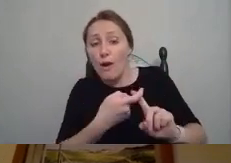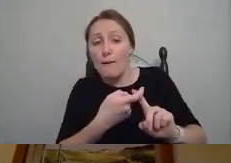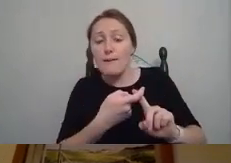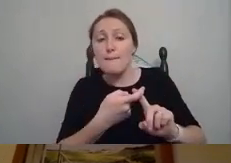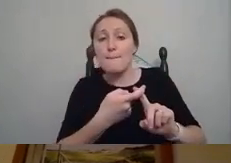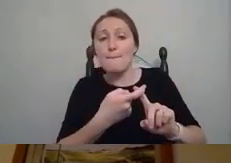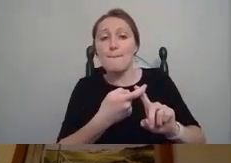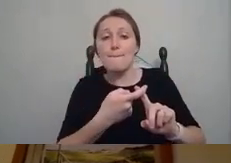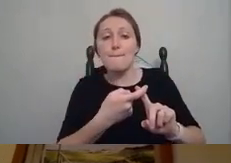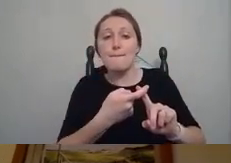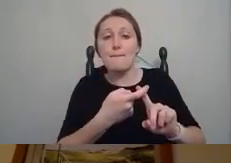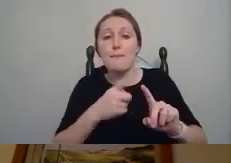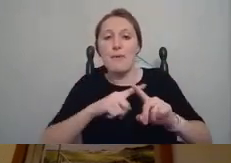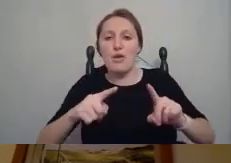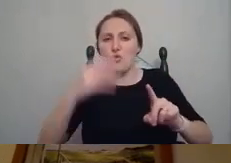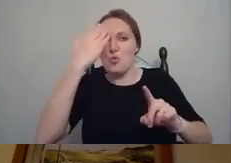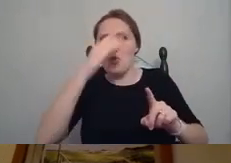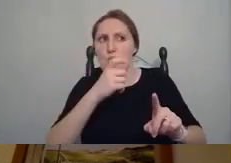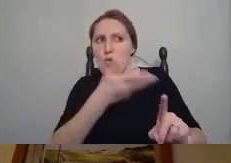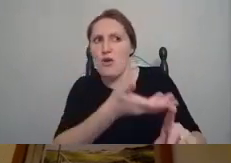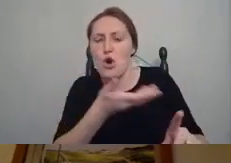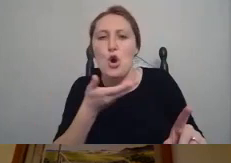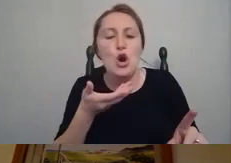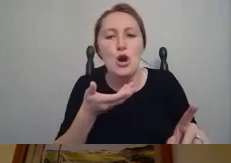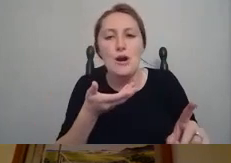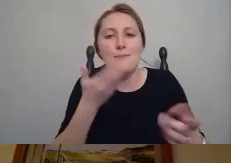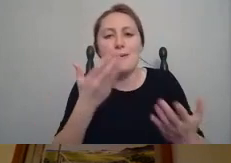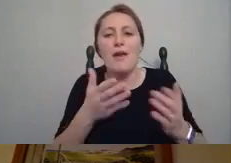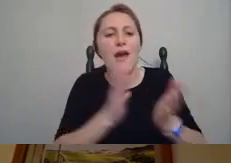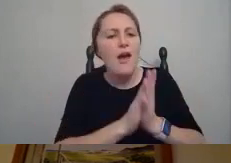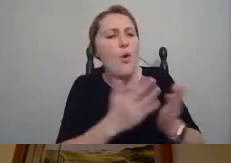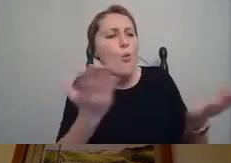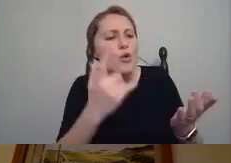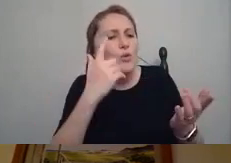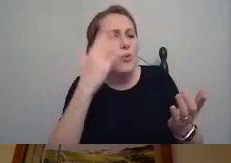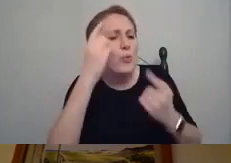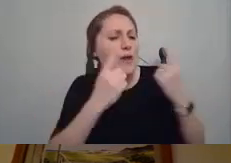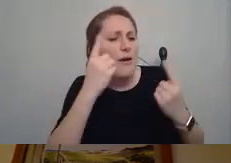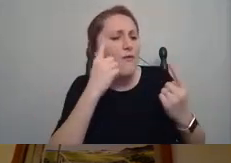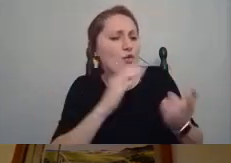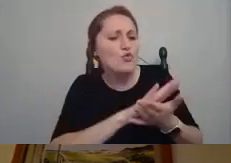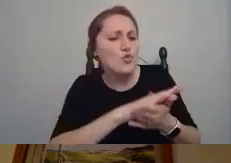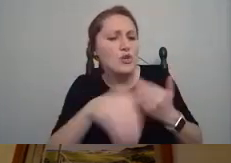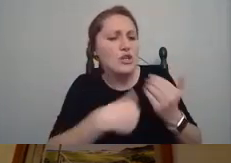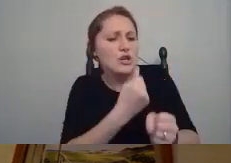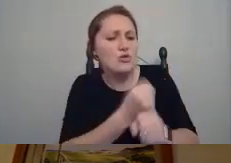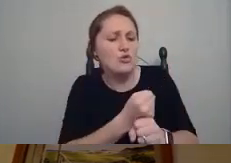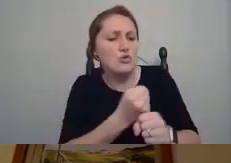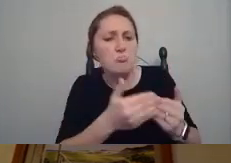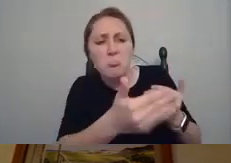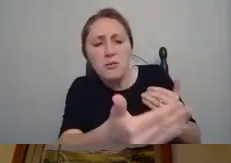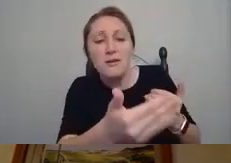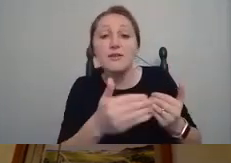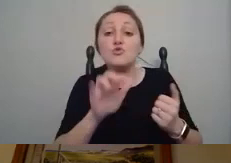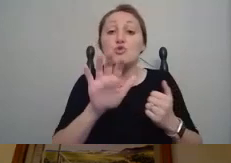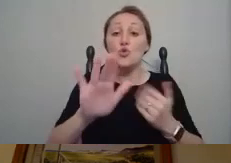and ask them what they're thinking about to starting the school year, and expand your networks as parents to